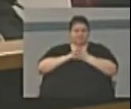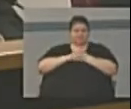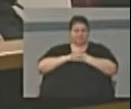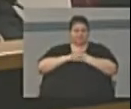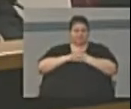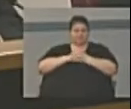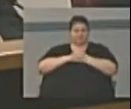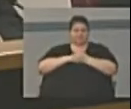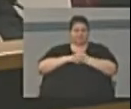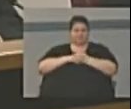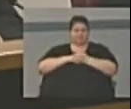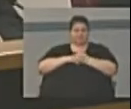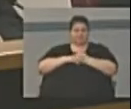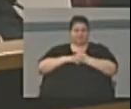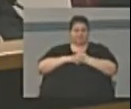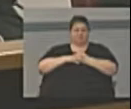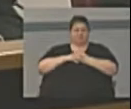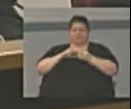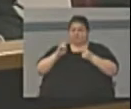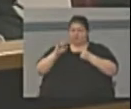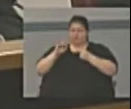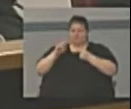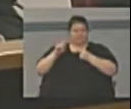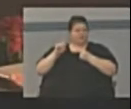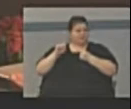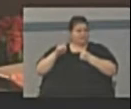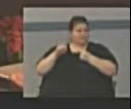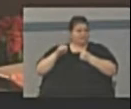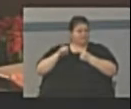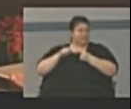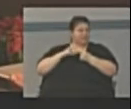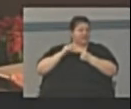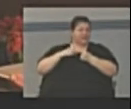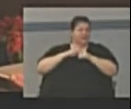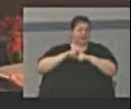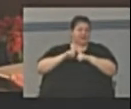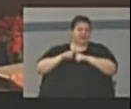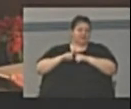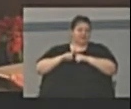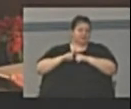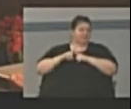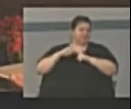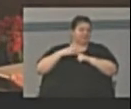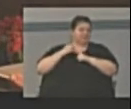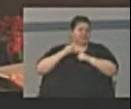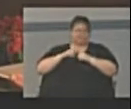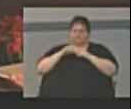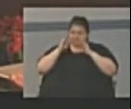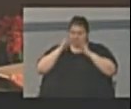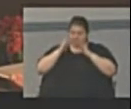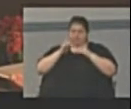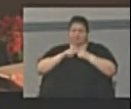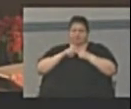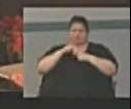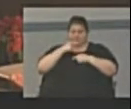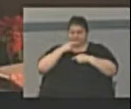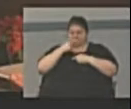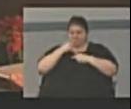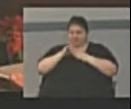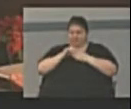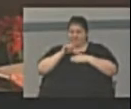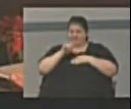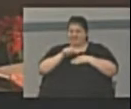Call the roll, Ms. Rowe. Mr. Ricks. I vote aye, and I'd like to also bring to the attention of the public that